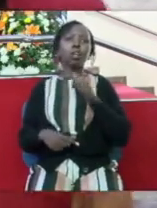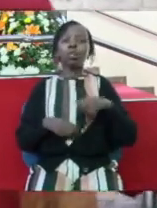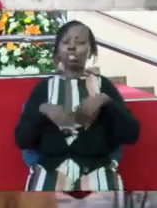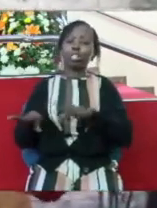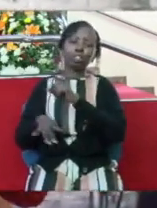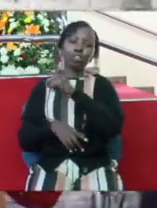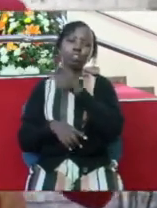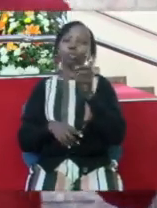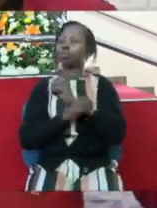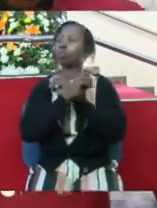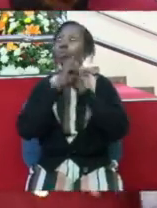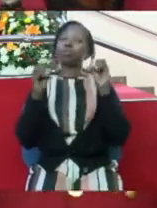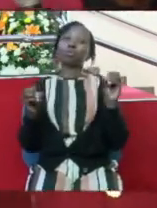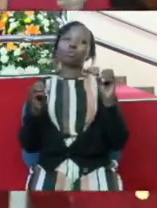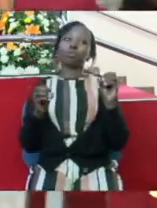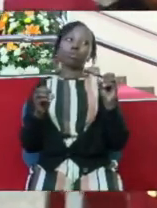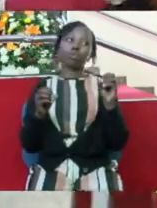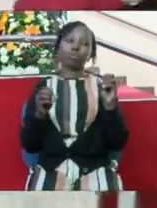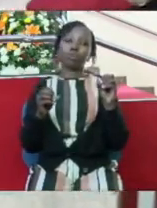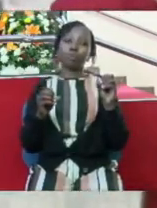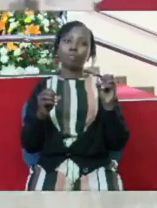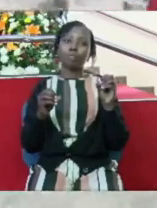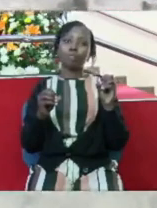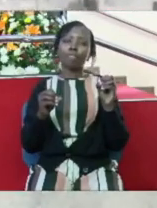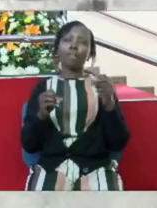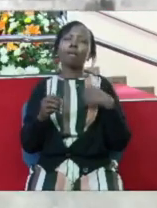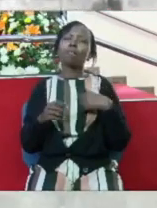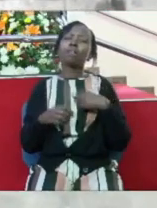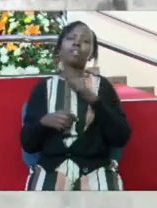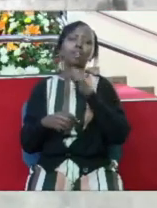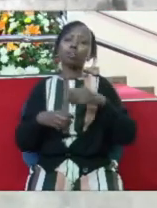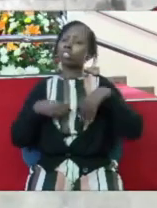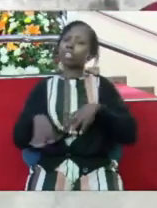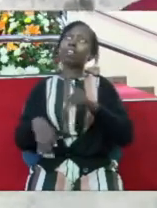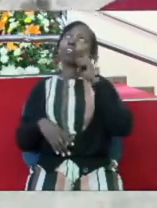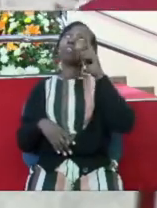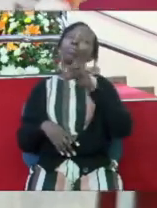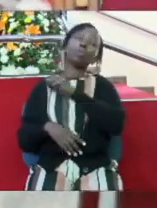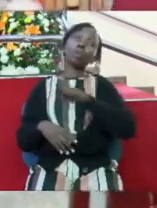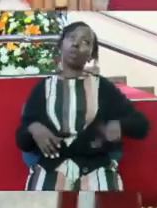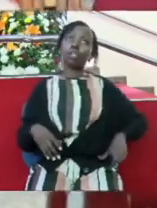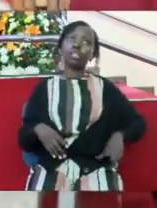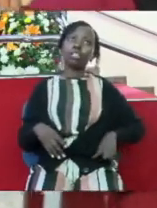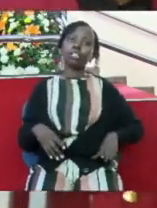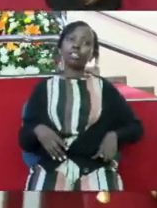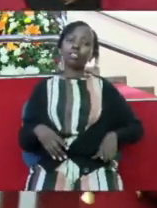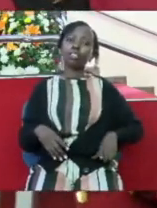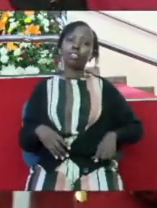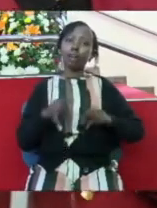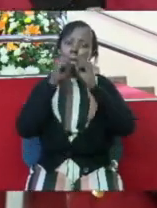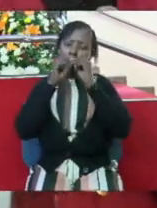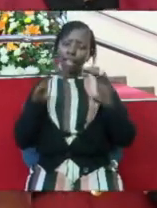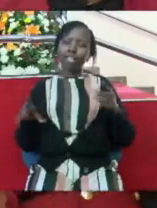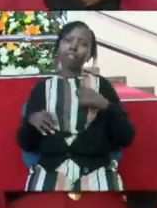you bless me. Paka unibariki. I'm not letting you go today. Na sikuachilii siku ya leo. Until you bless me. Hadi unibariki. I'm